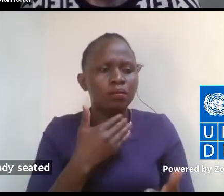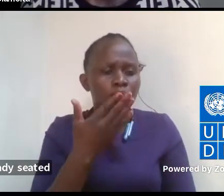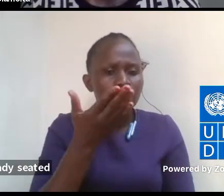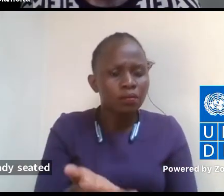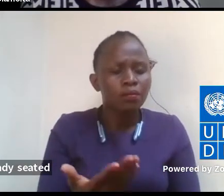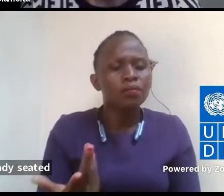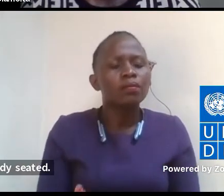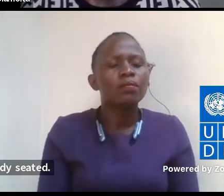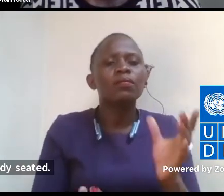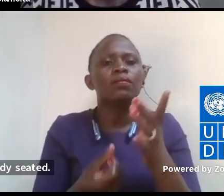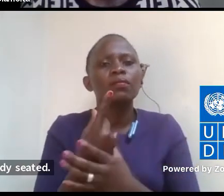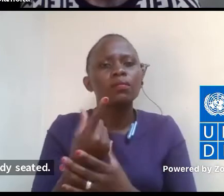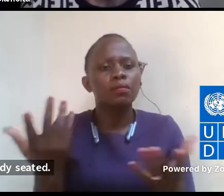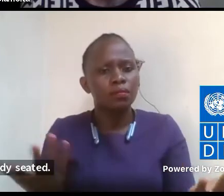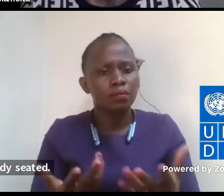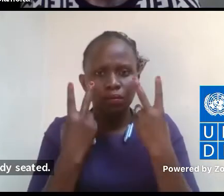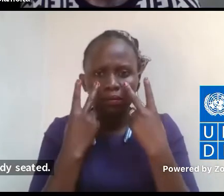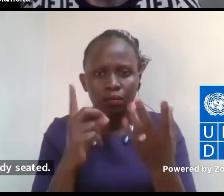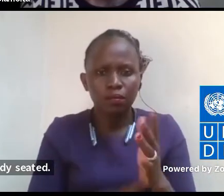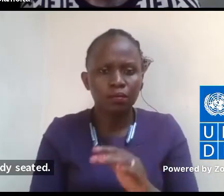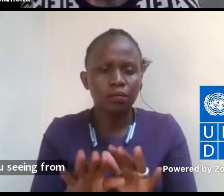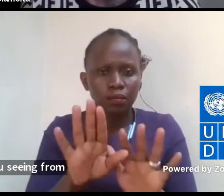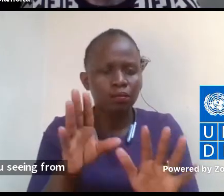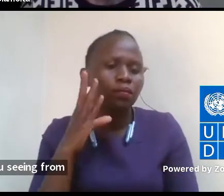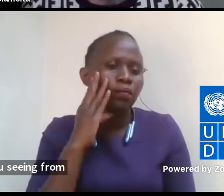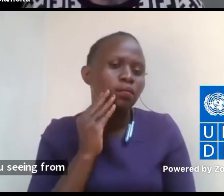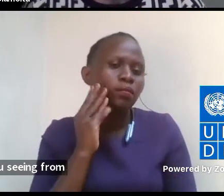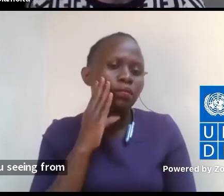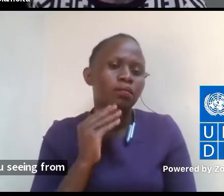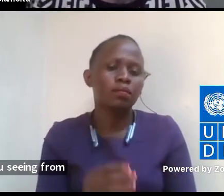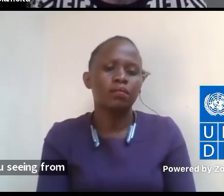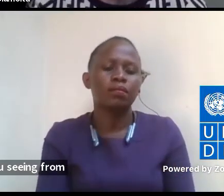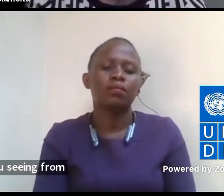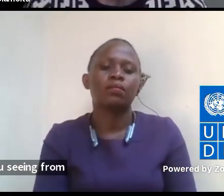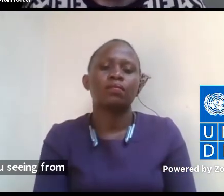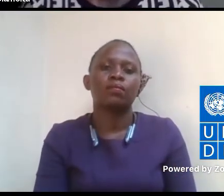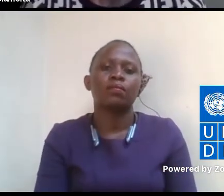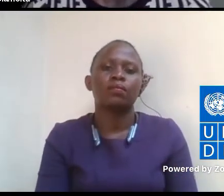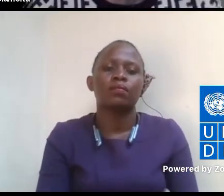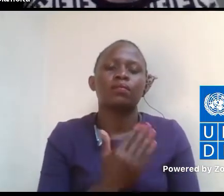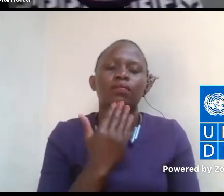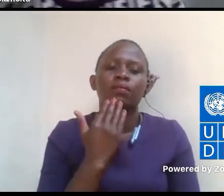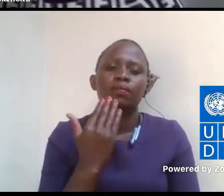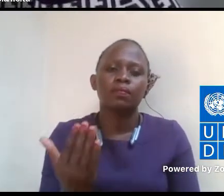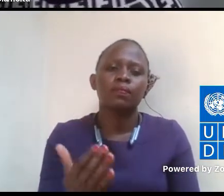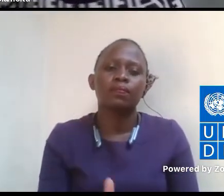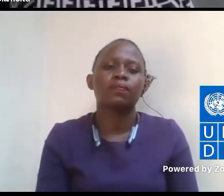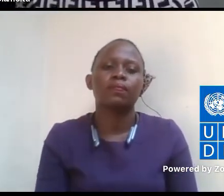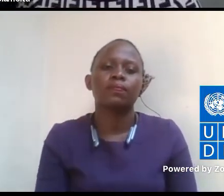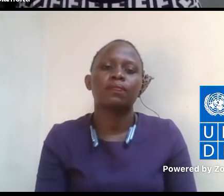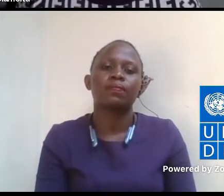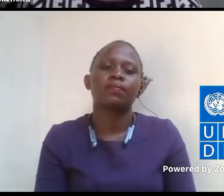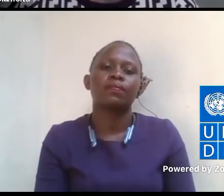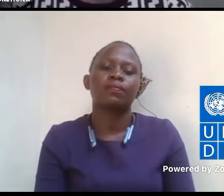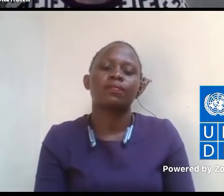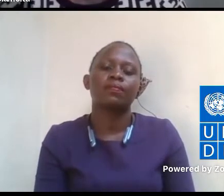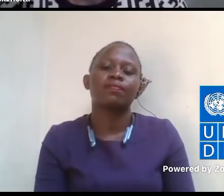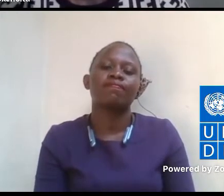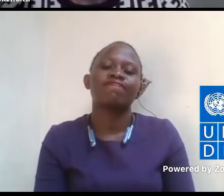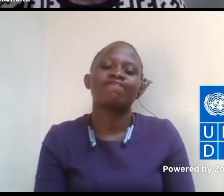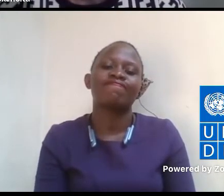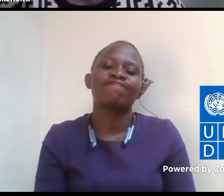are the opportunities? What are you seeing from your experience, Tony? Thank you. Thank you, Dennis. Thank you,